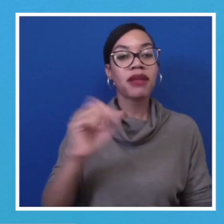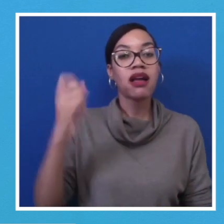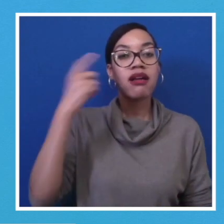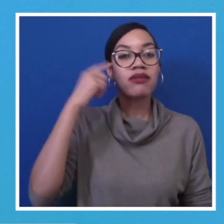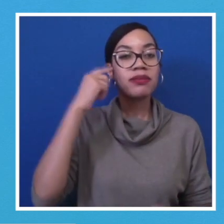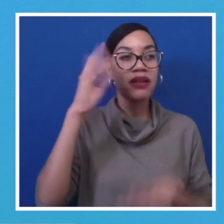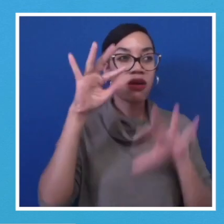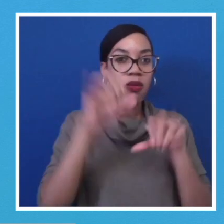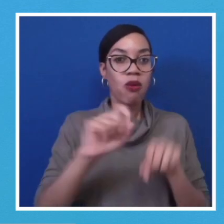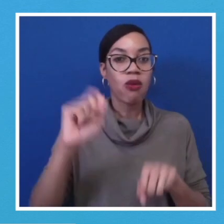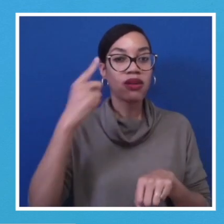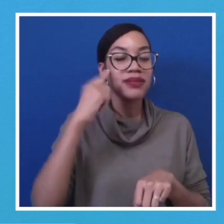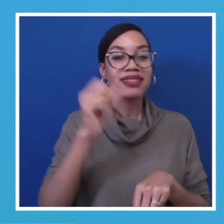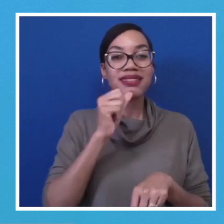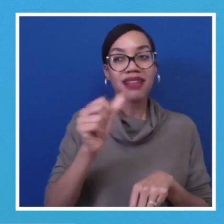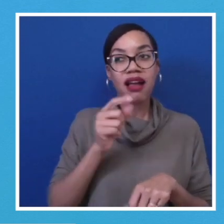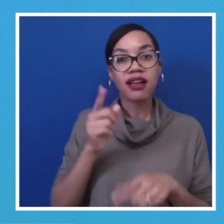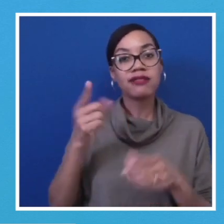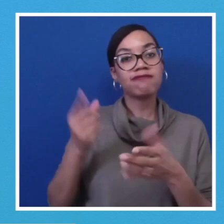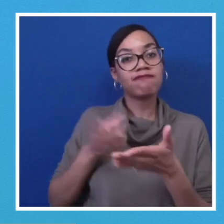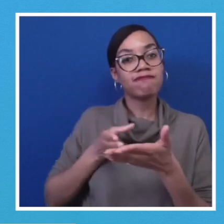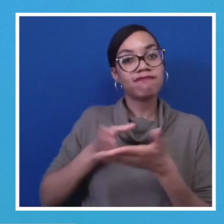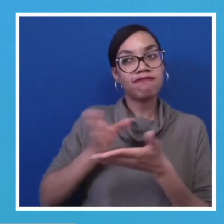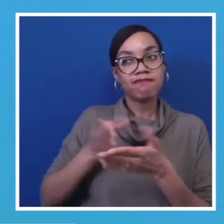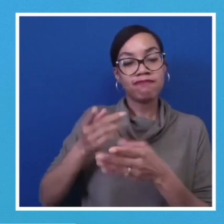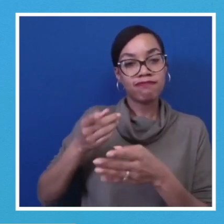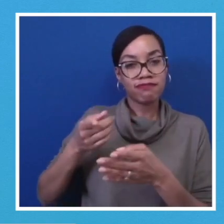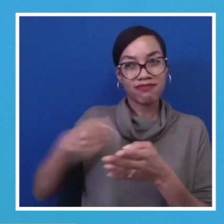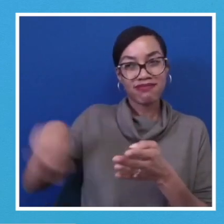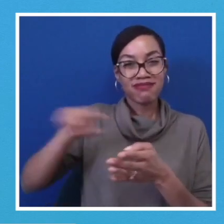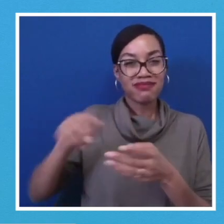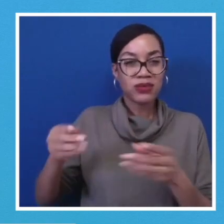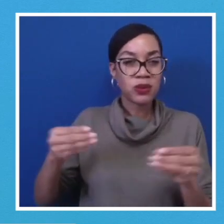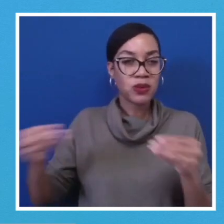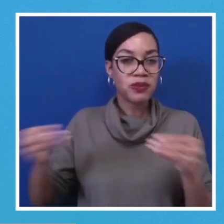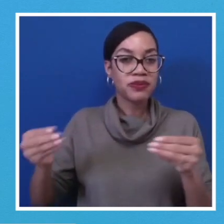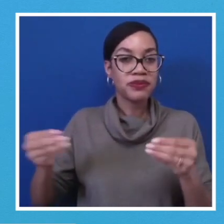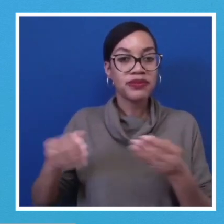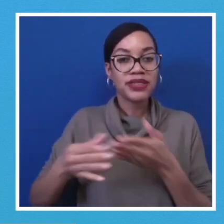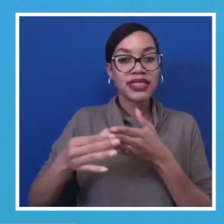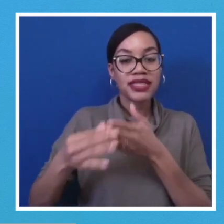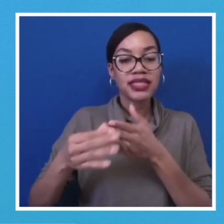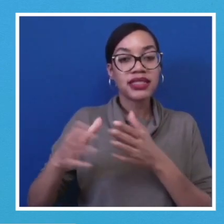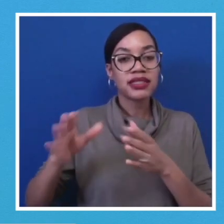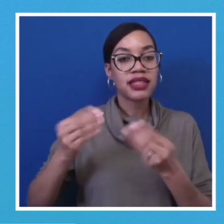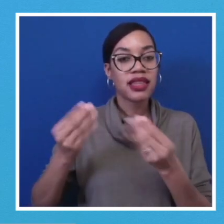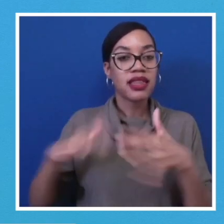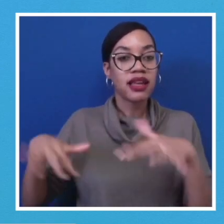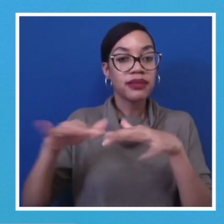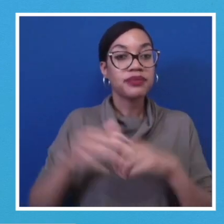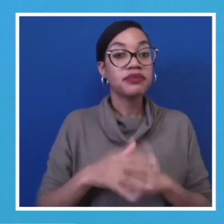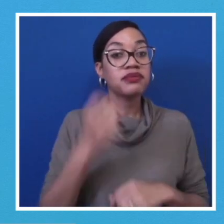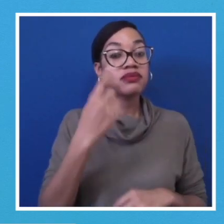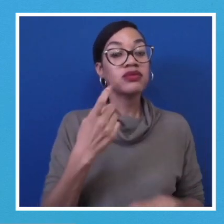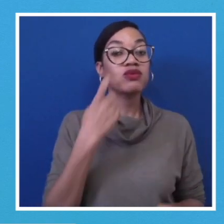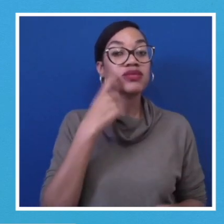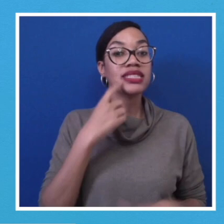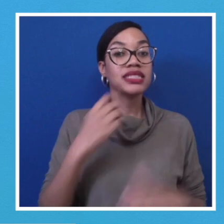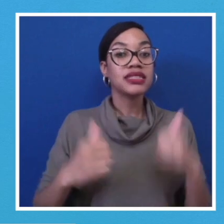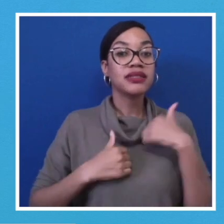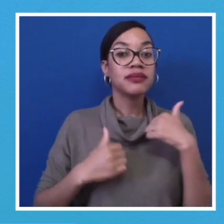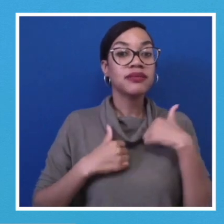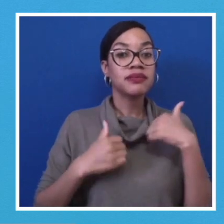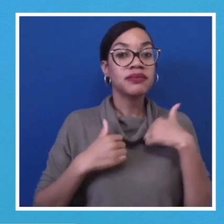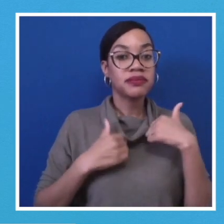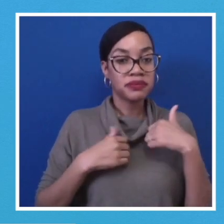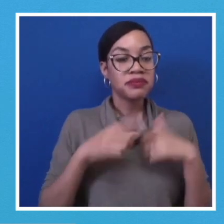what makes this even more urgent is a recent militarized police violence by the Canadian Police, the RCMP. For the last 3